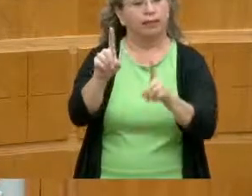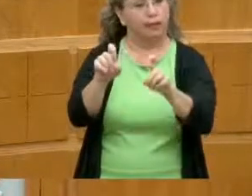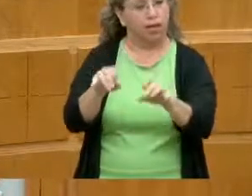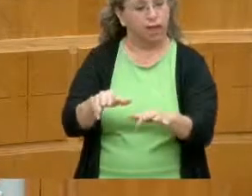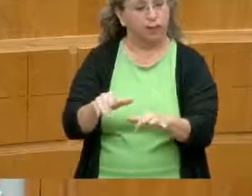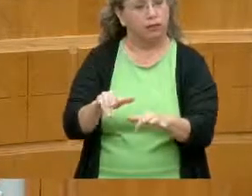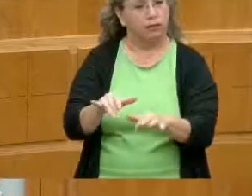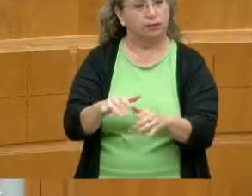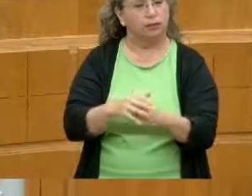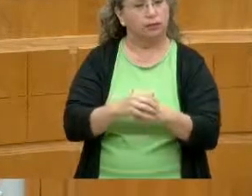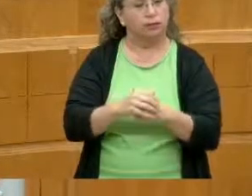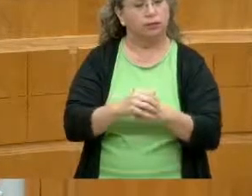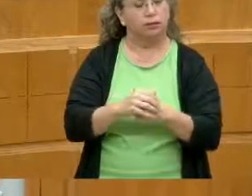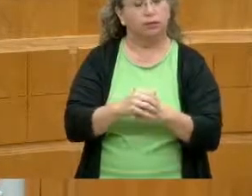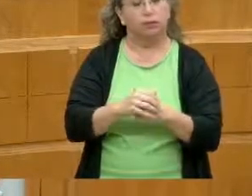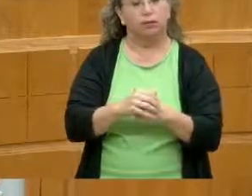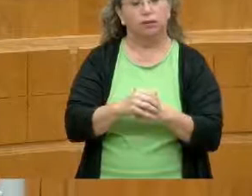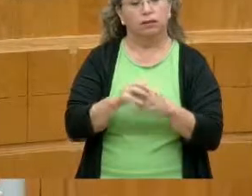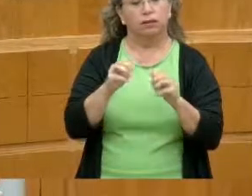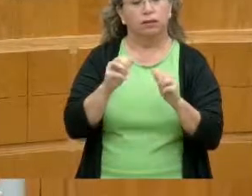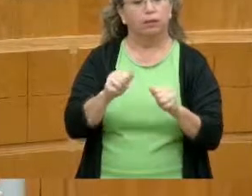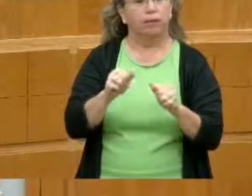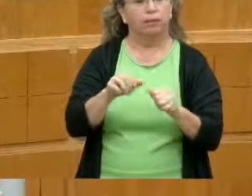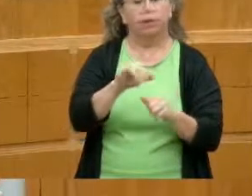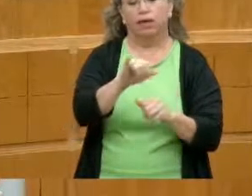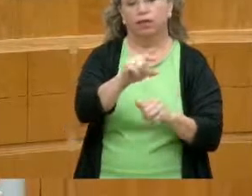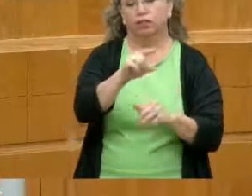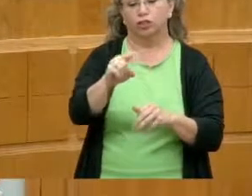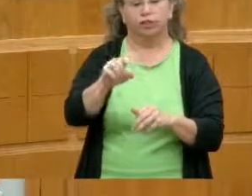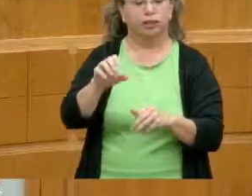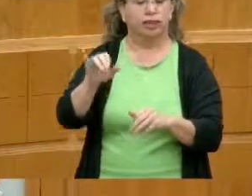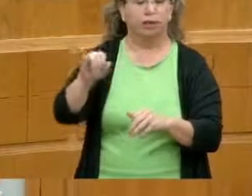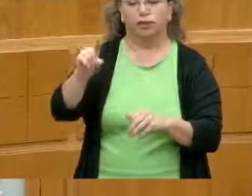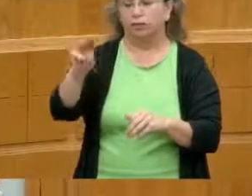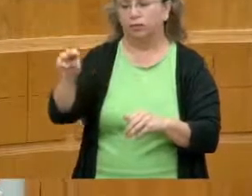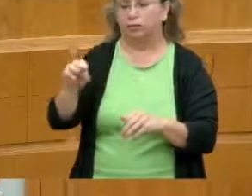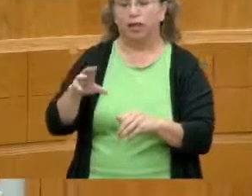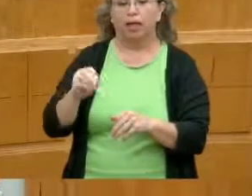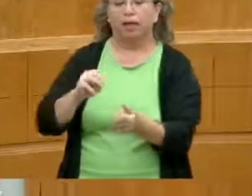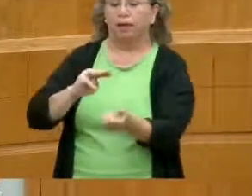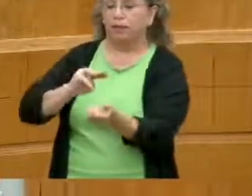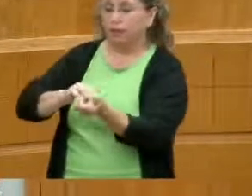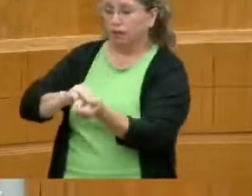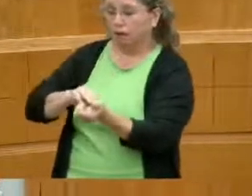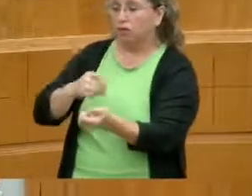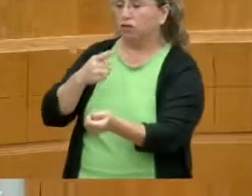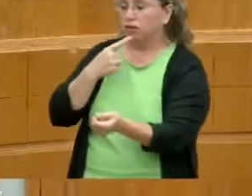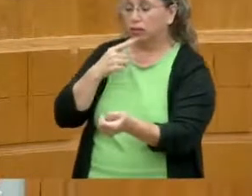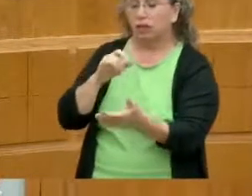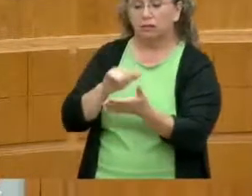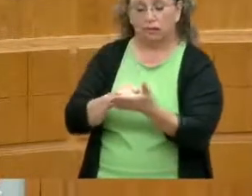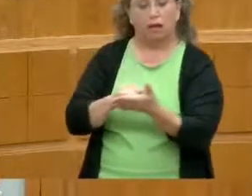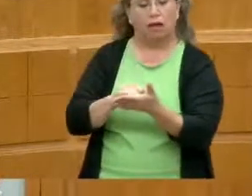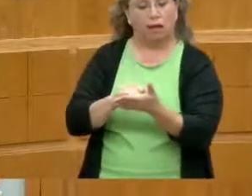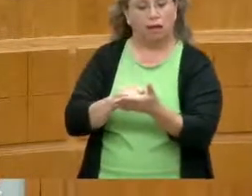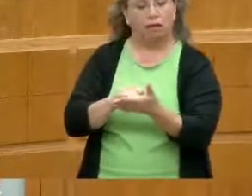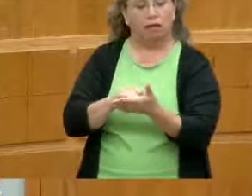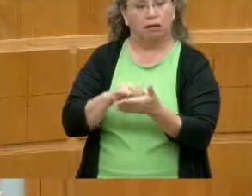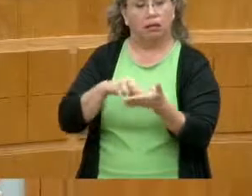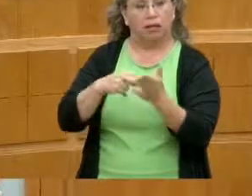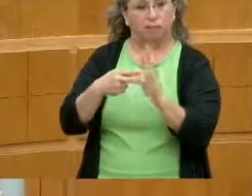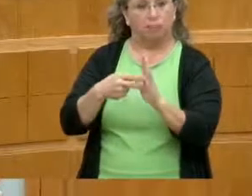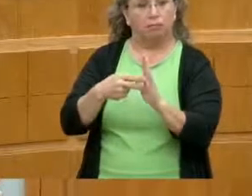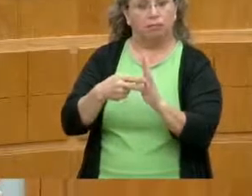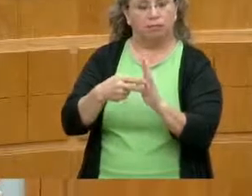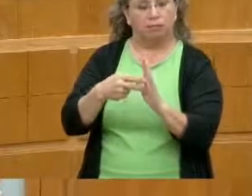are positive, and they could be IgG or IgM, and the physician says that clinically you're diagnosed as COVID-19, you have signs